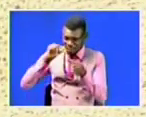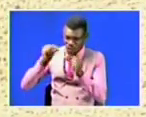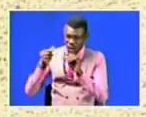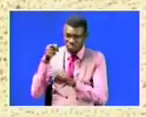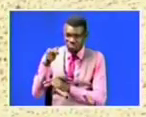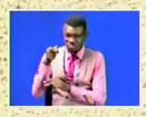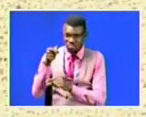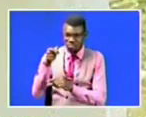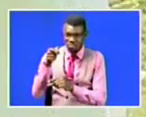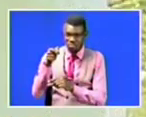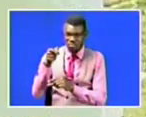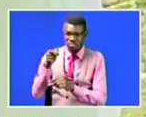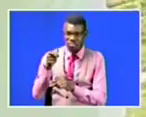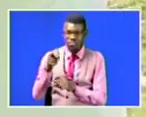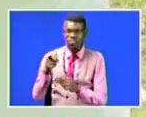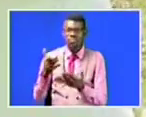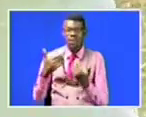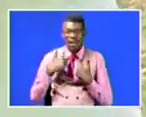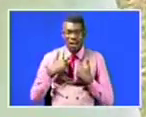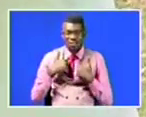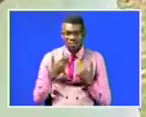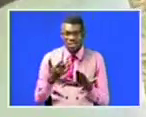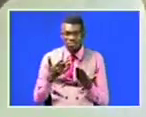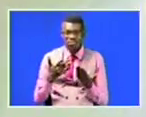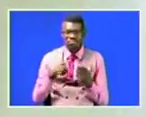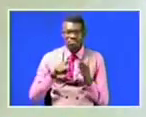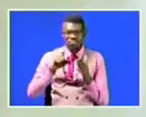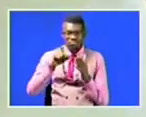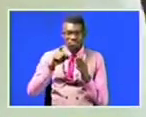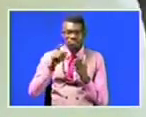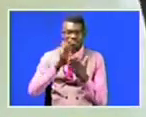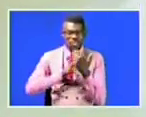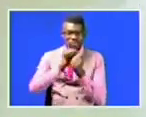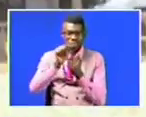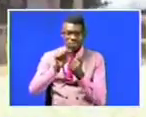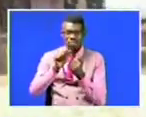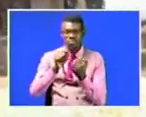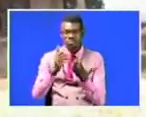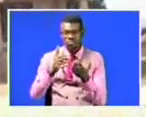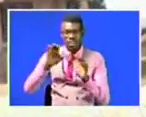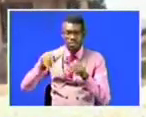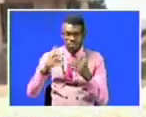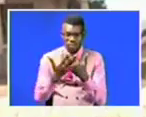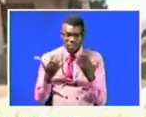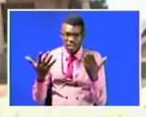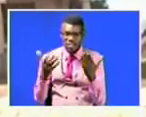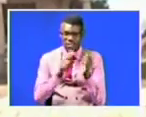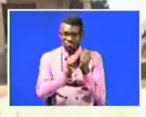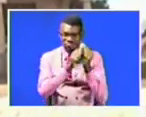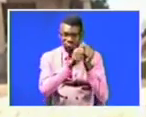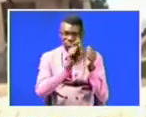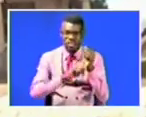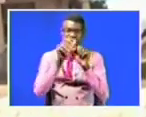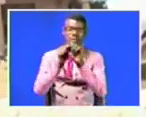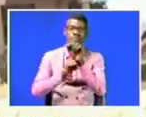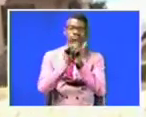toxic metabolites produced by fungi that normally contaminate agricultural cereals, either in the field, during harvest